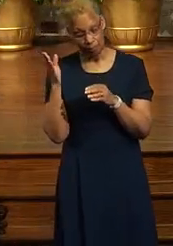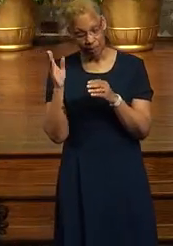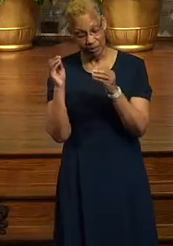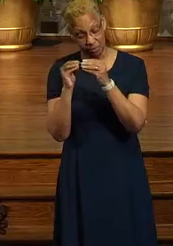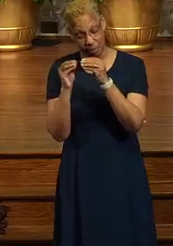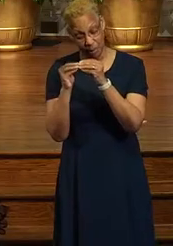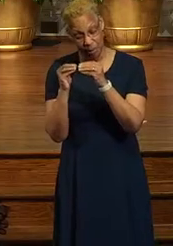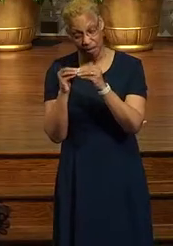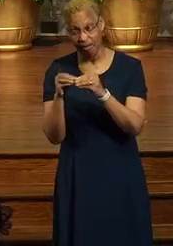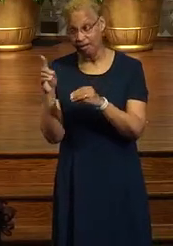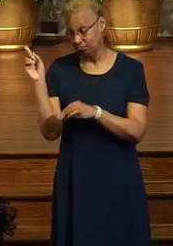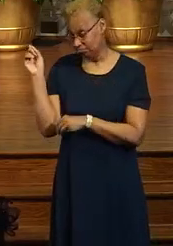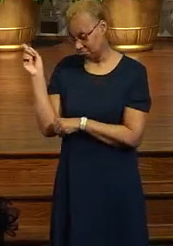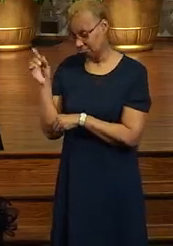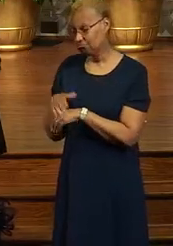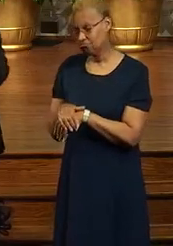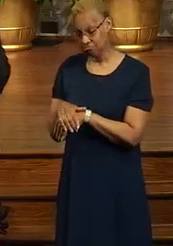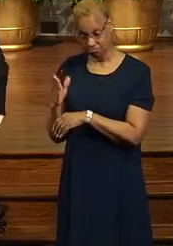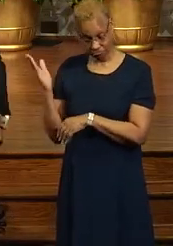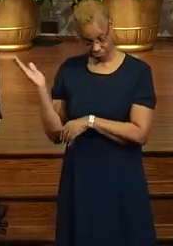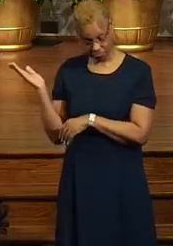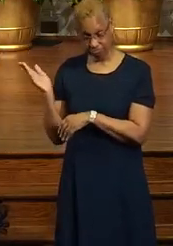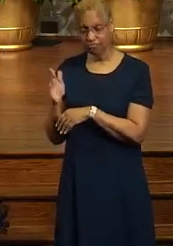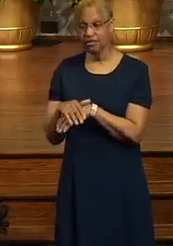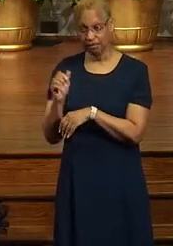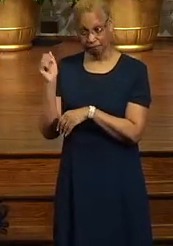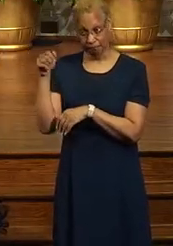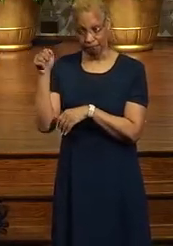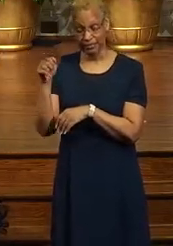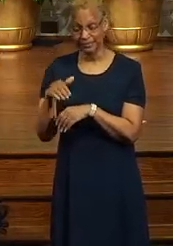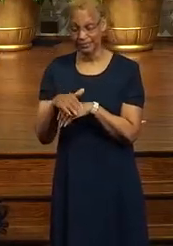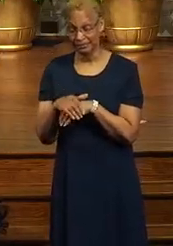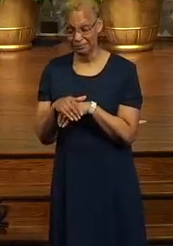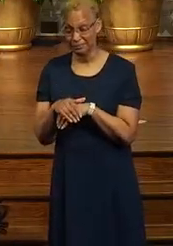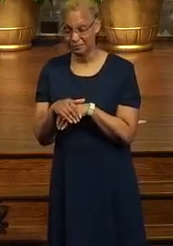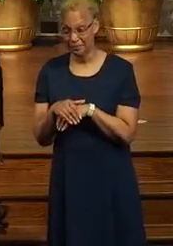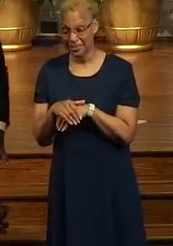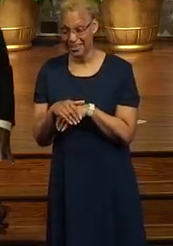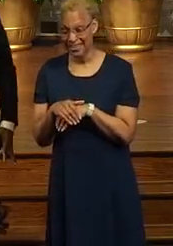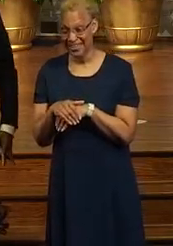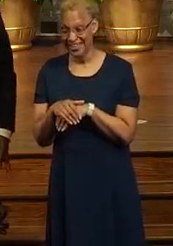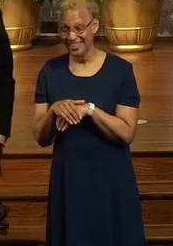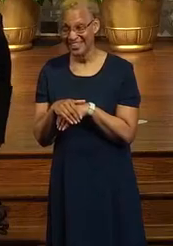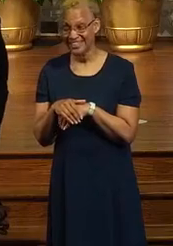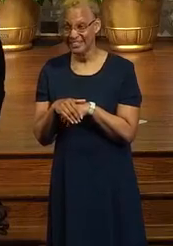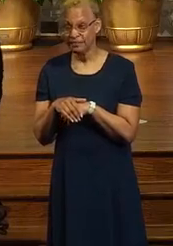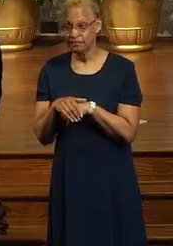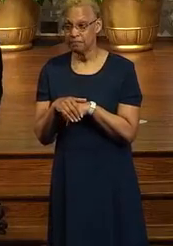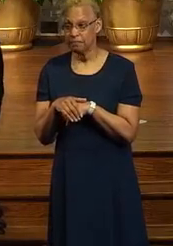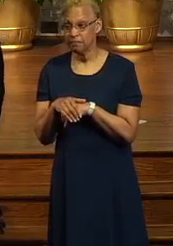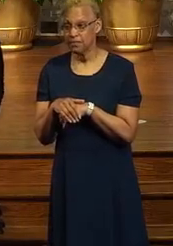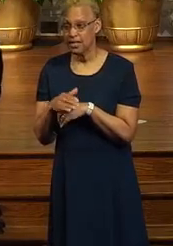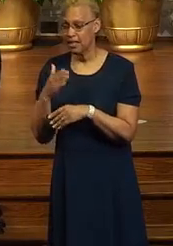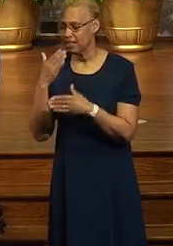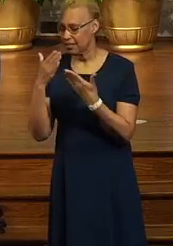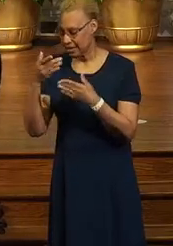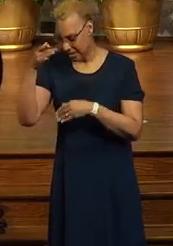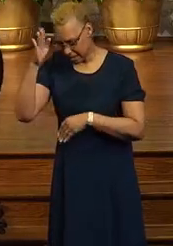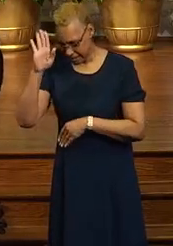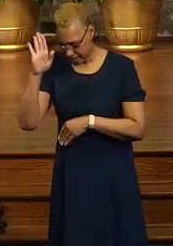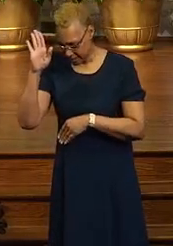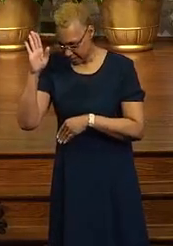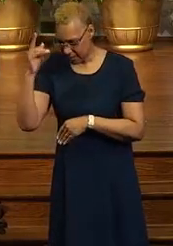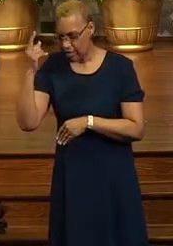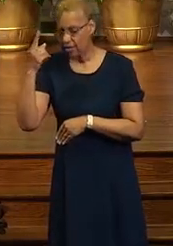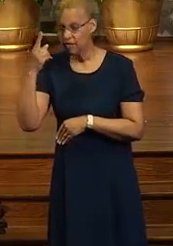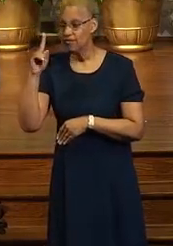There it is. There it is. There it is. There it is. There it is. You know, I thank God for